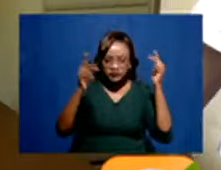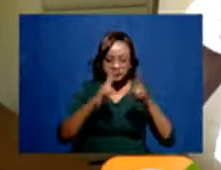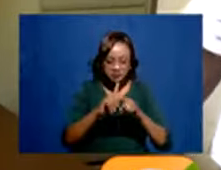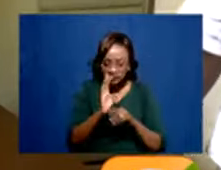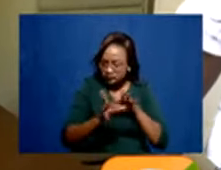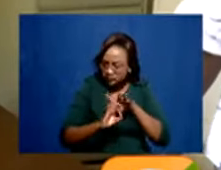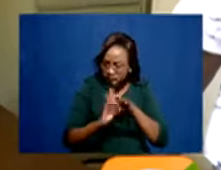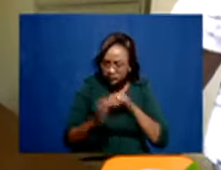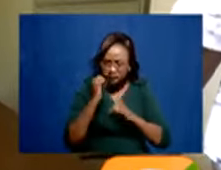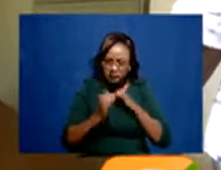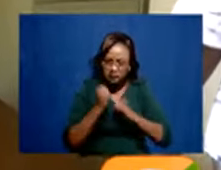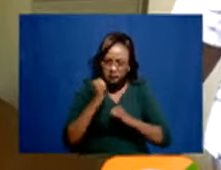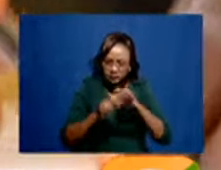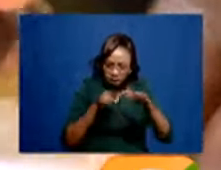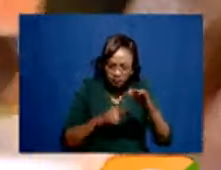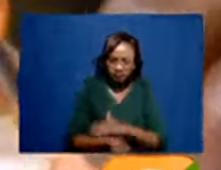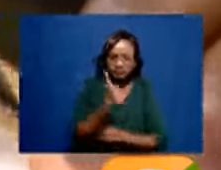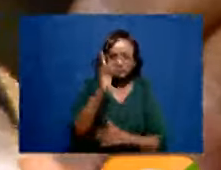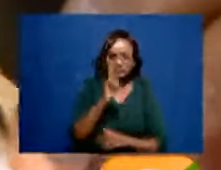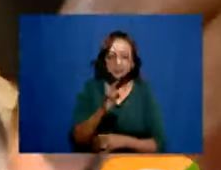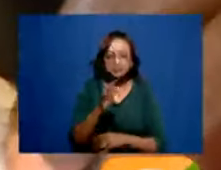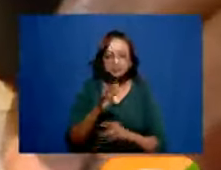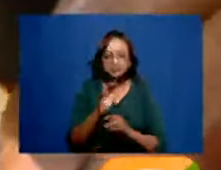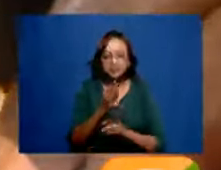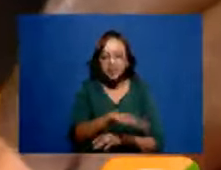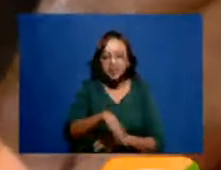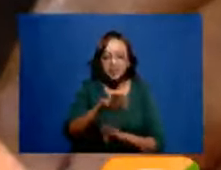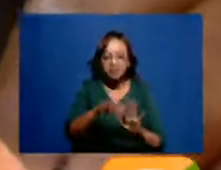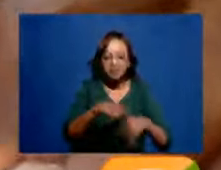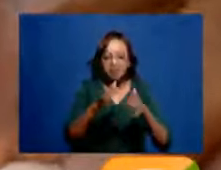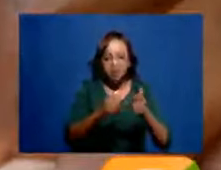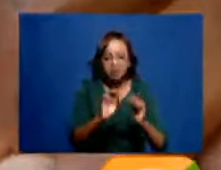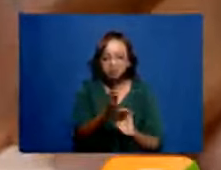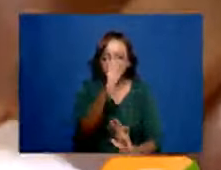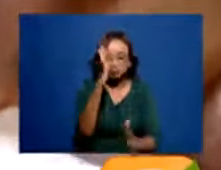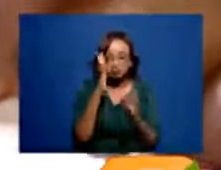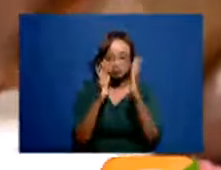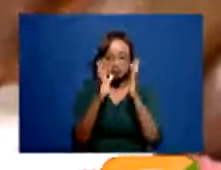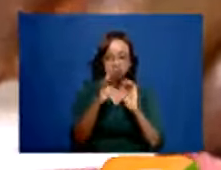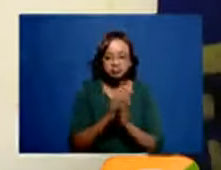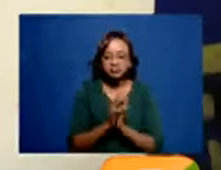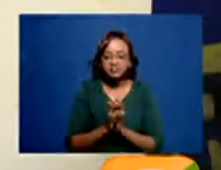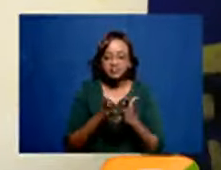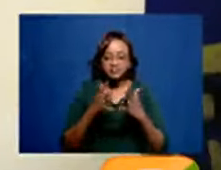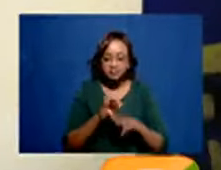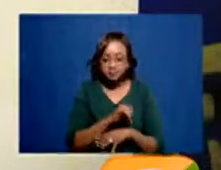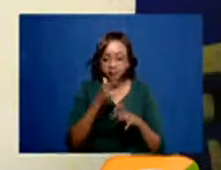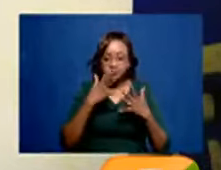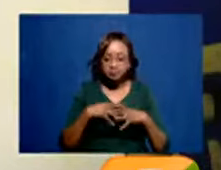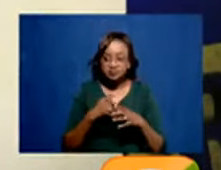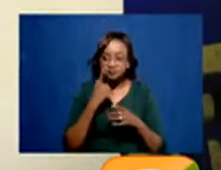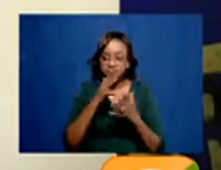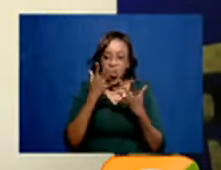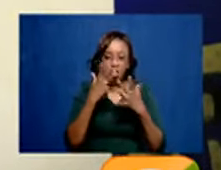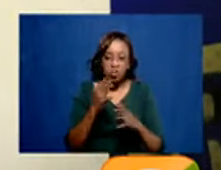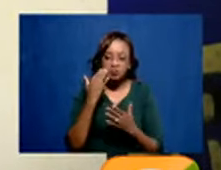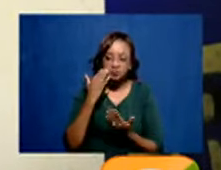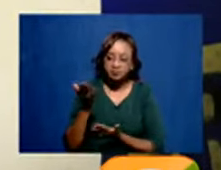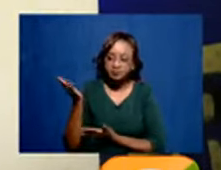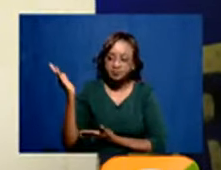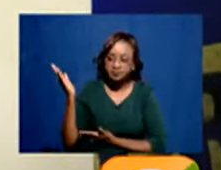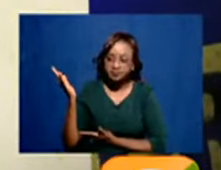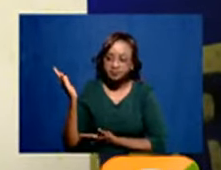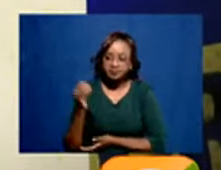remandees made their way into a nearby sugarcane plantation. Those who are still at large include Dennis Ouma Ocheng, who